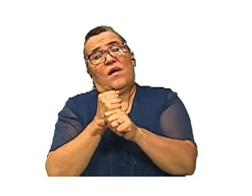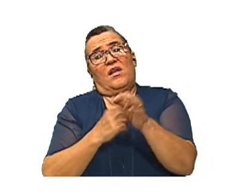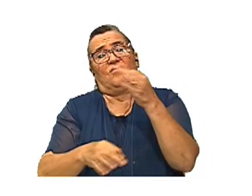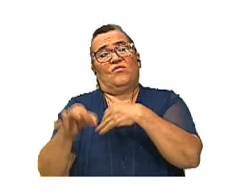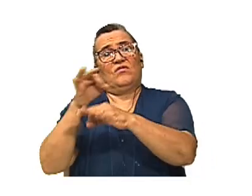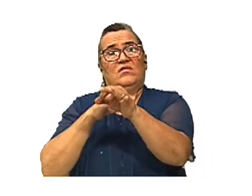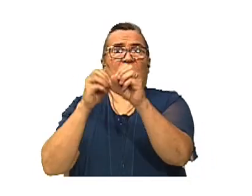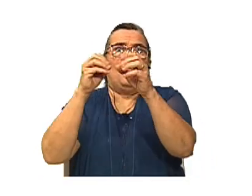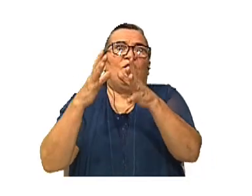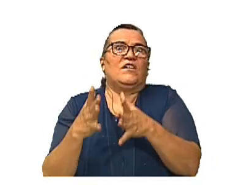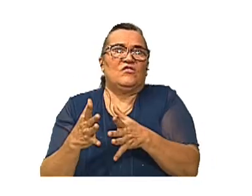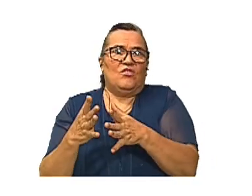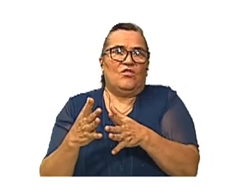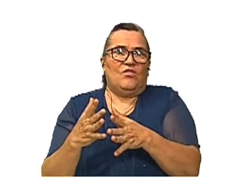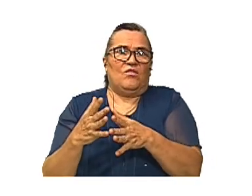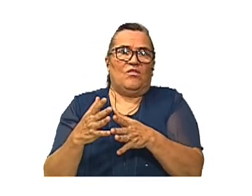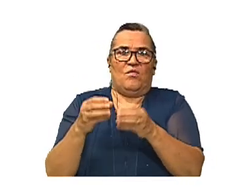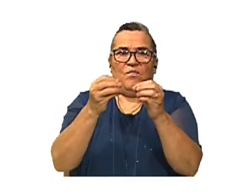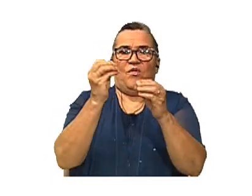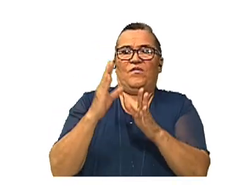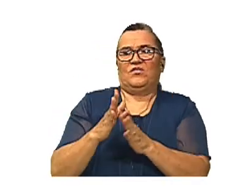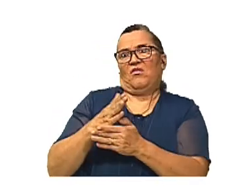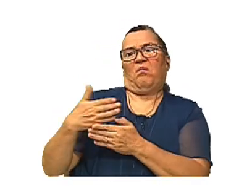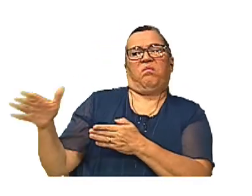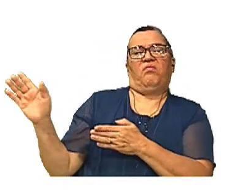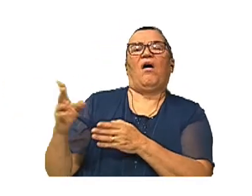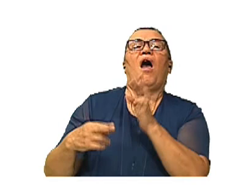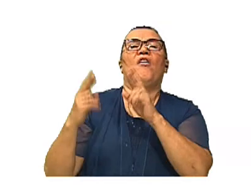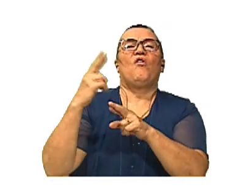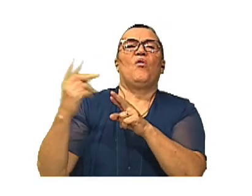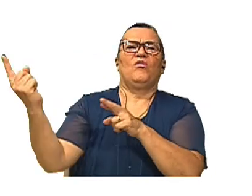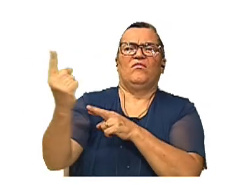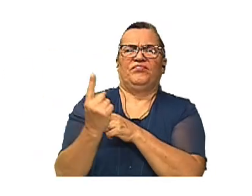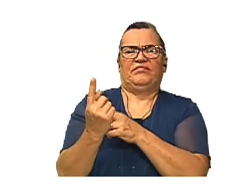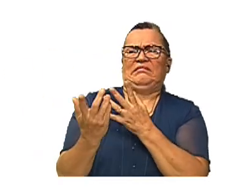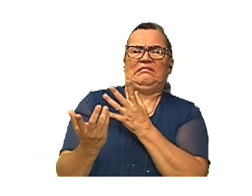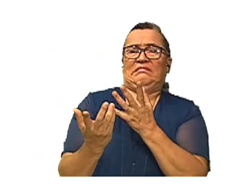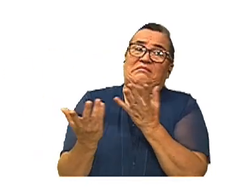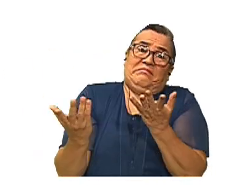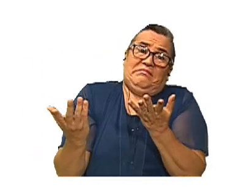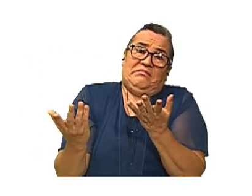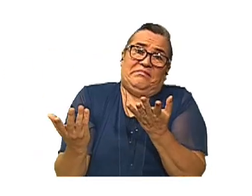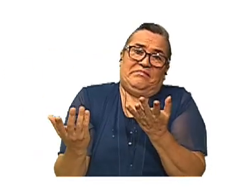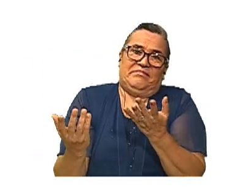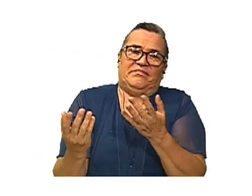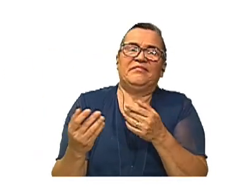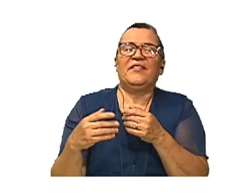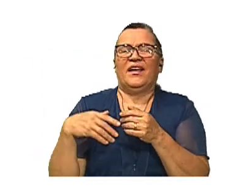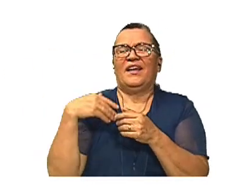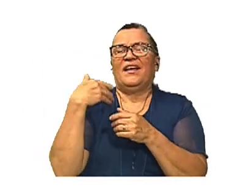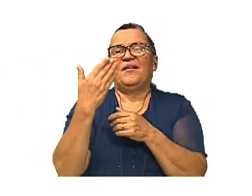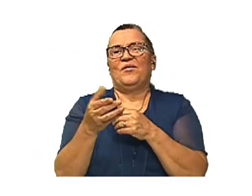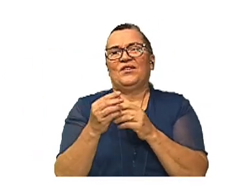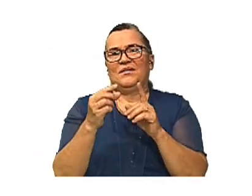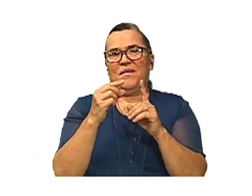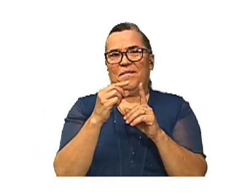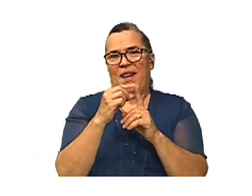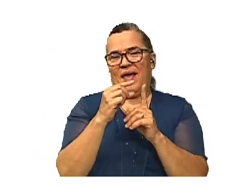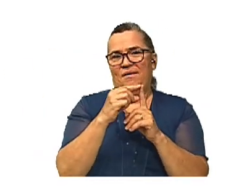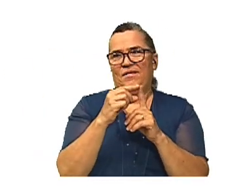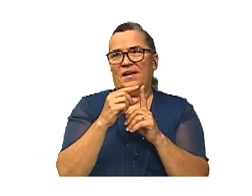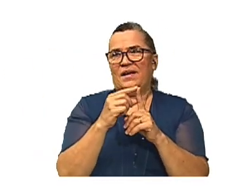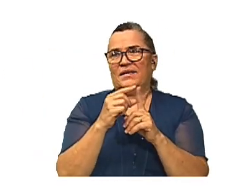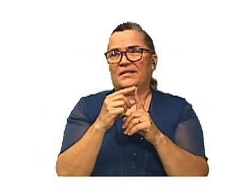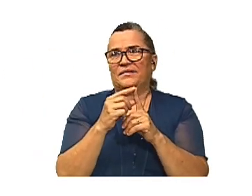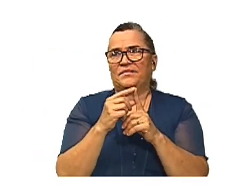example, let's say. Okay, let's go to the next word. Hunger. It's very sad that